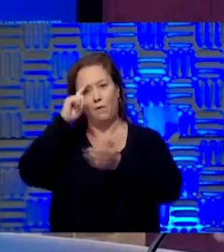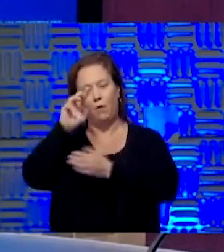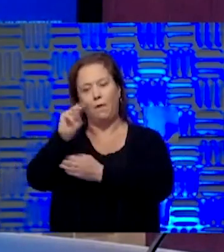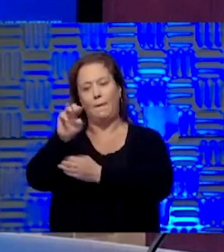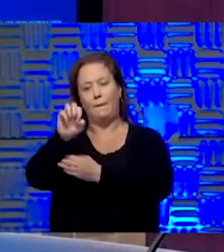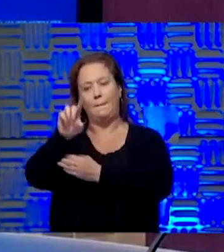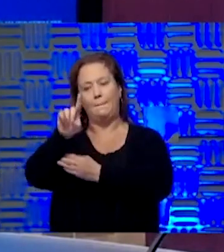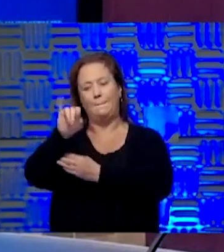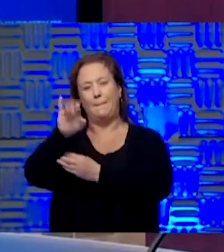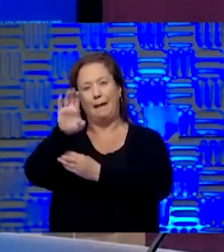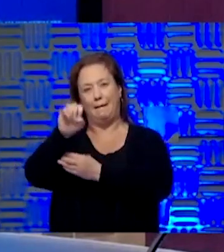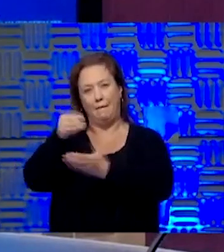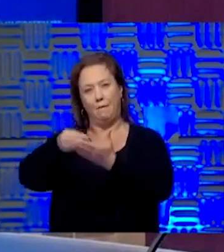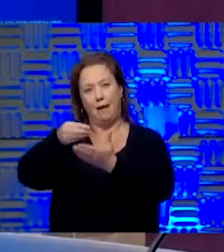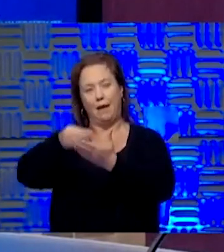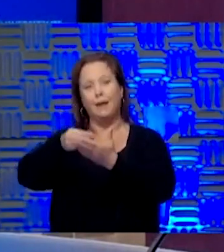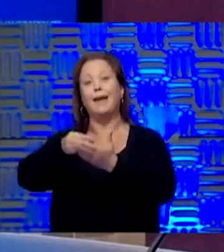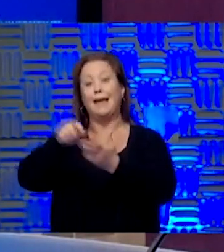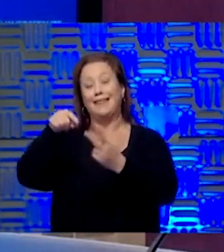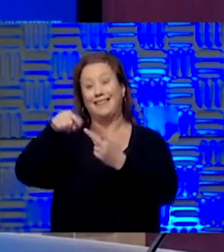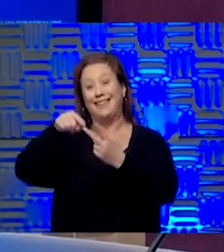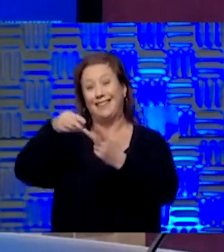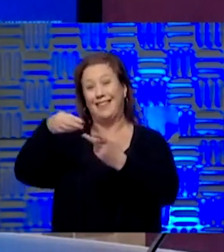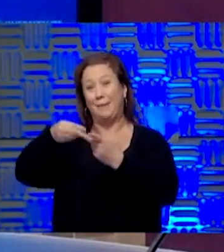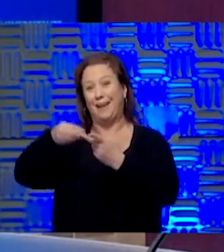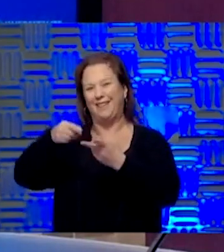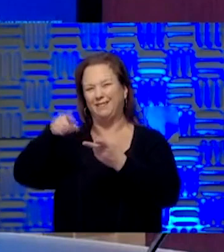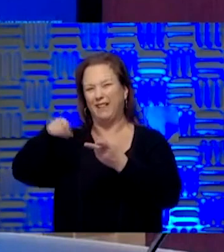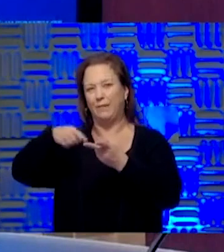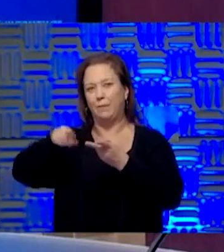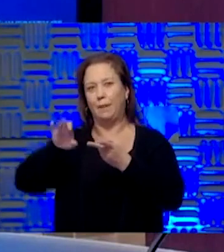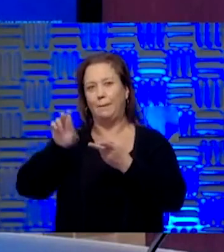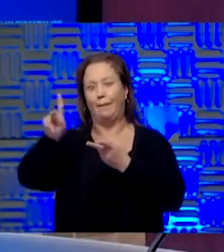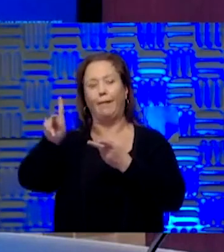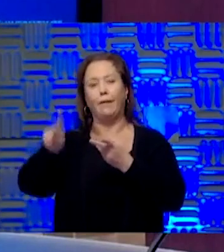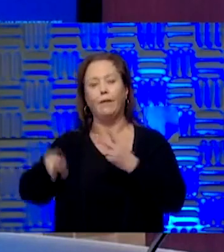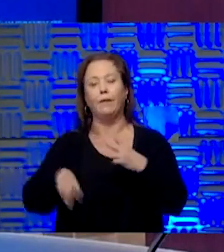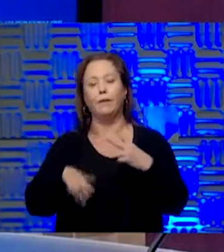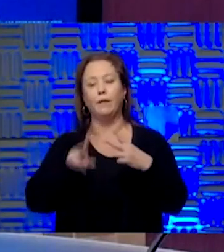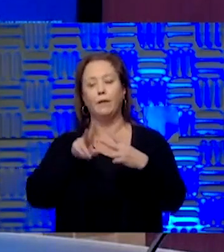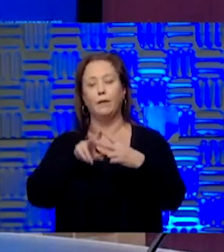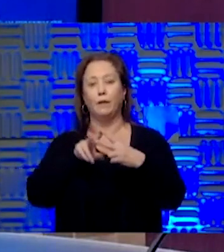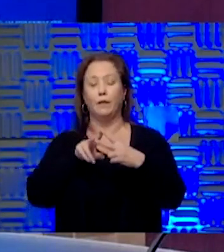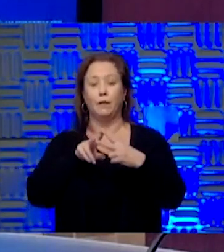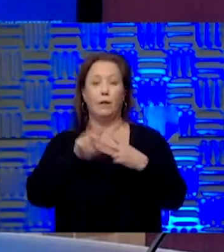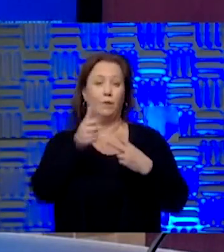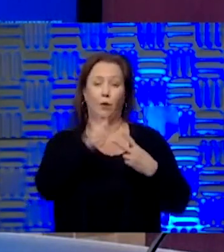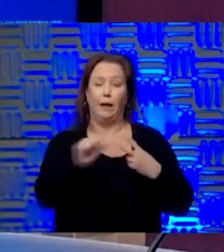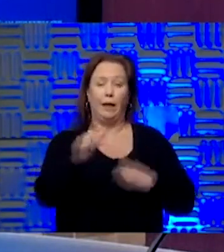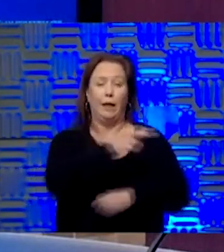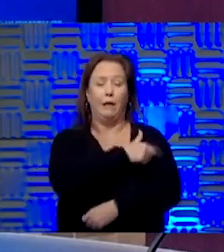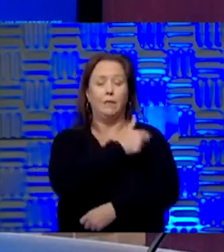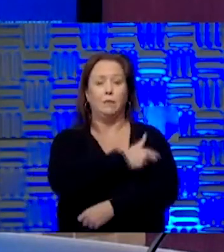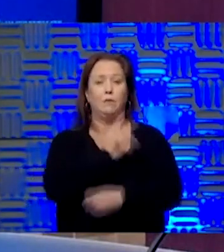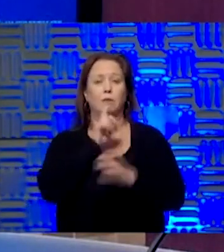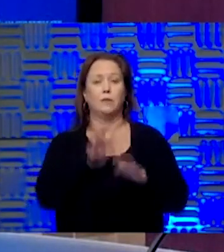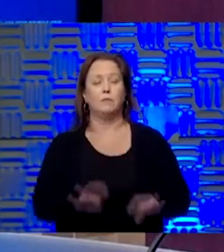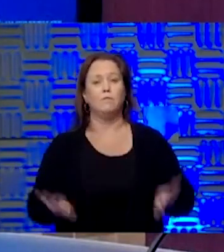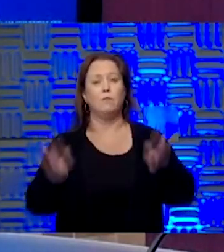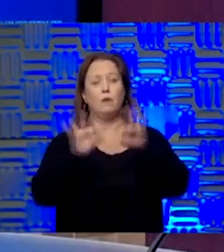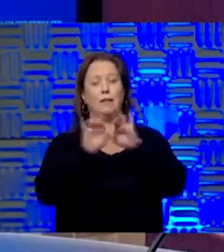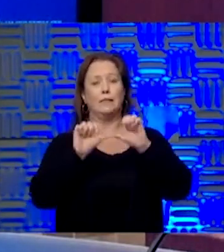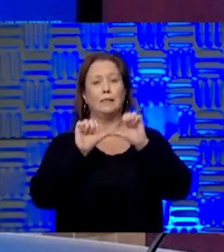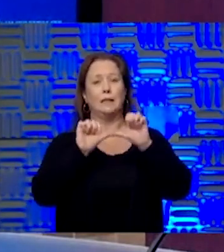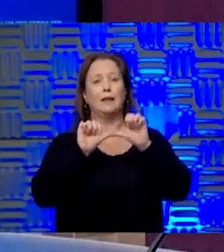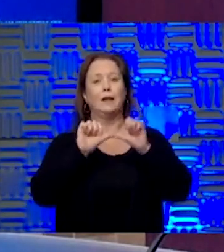Medicare dollars. That has to be paid back. So for us, and for any hospital, what's more important for sustainability